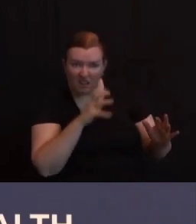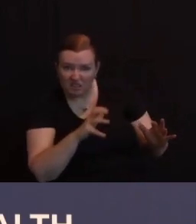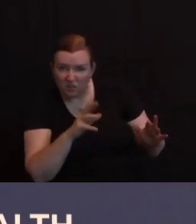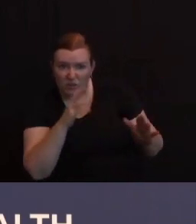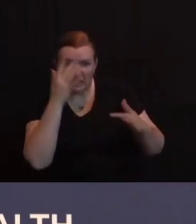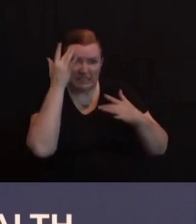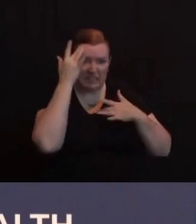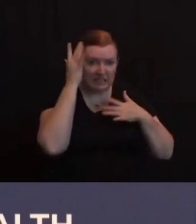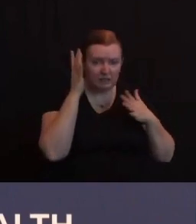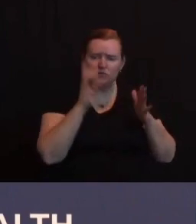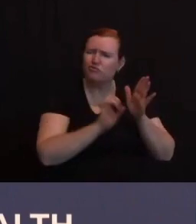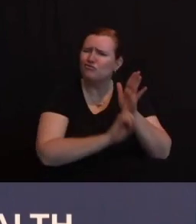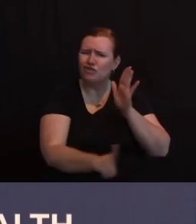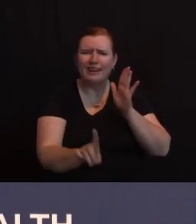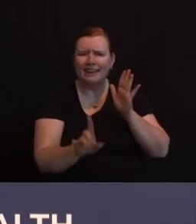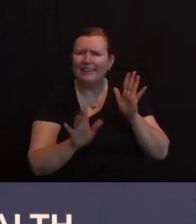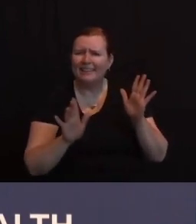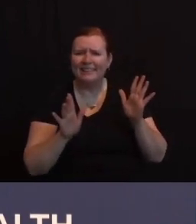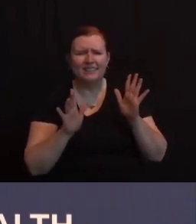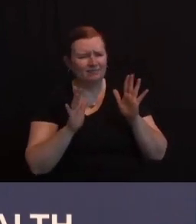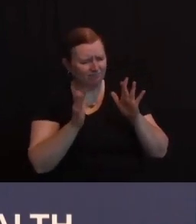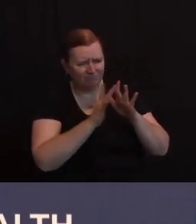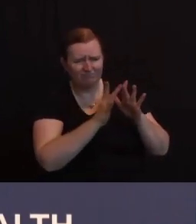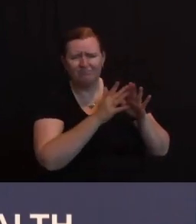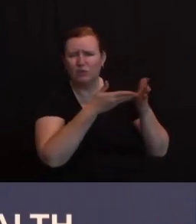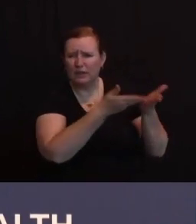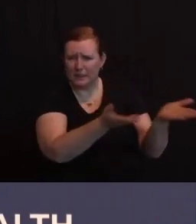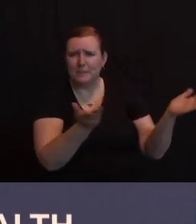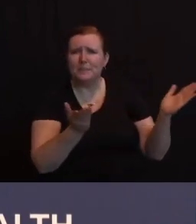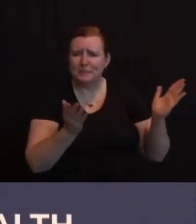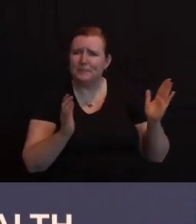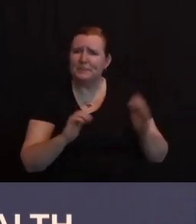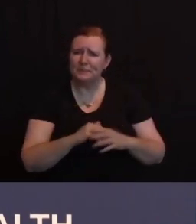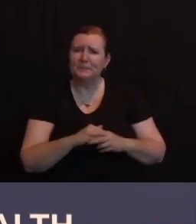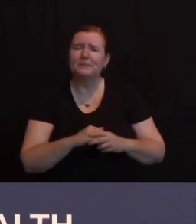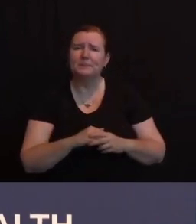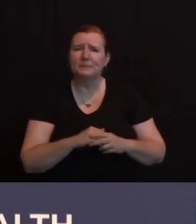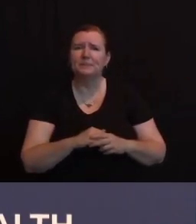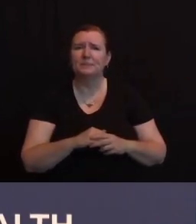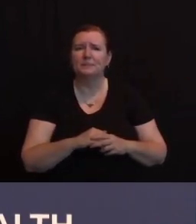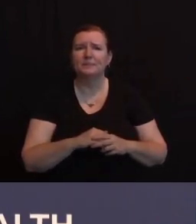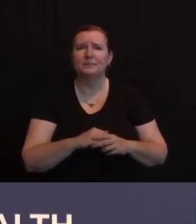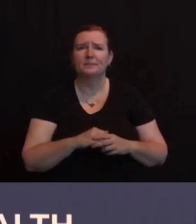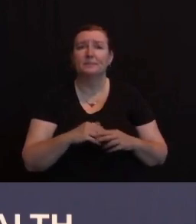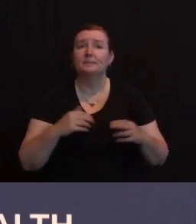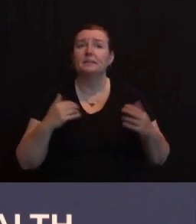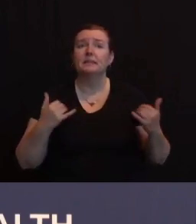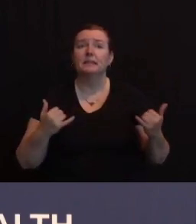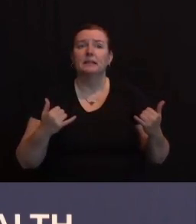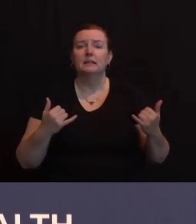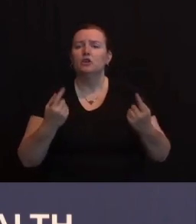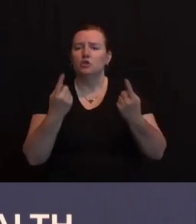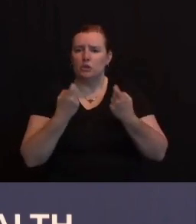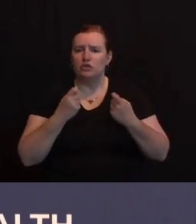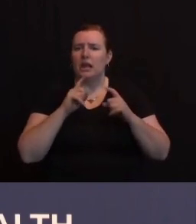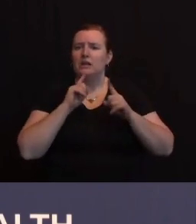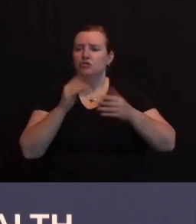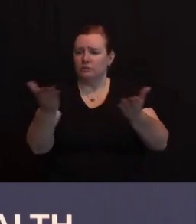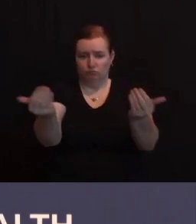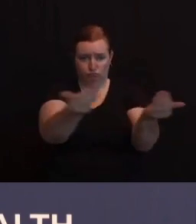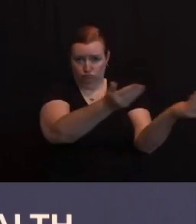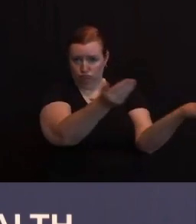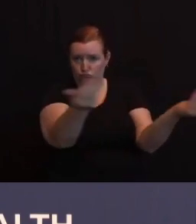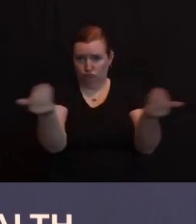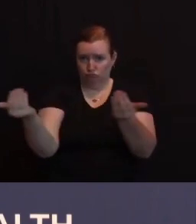to get to a cool spot, et cetera. So let's make sure we're doing that. I think we'll start over here. Brendan's got the mic today.